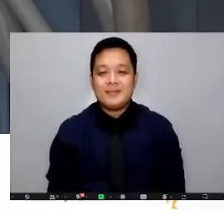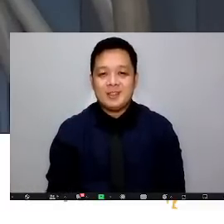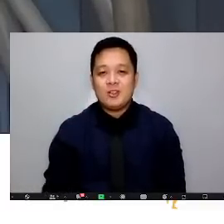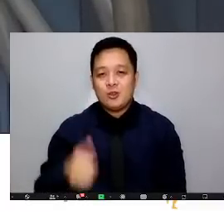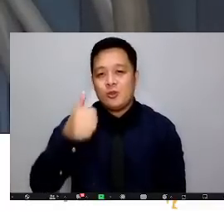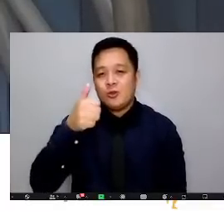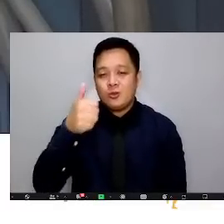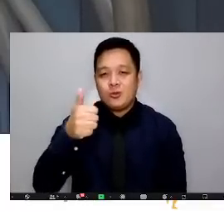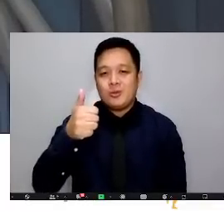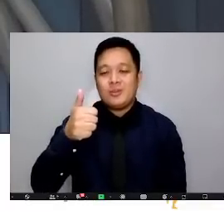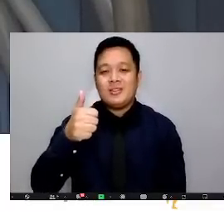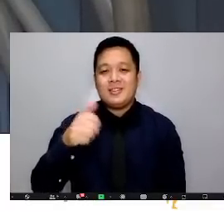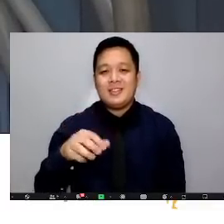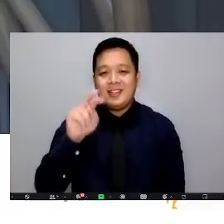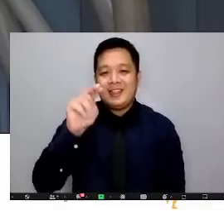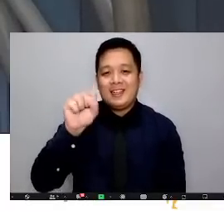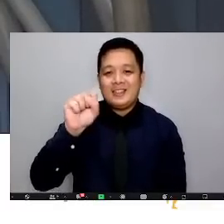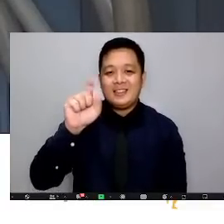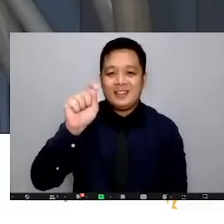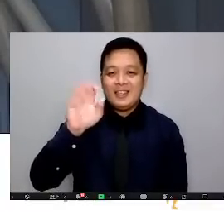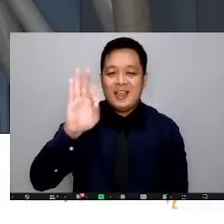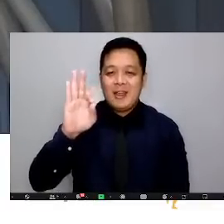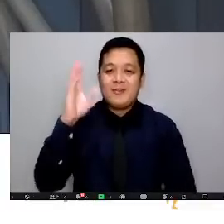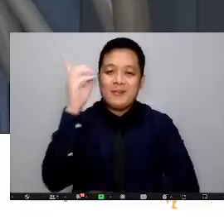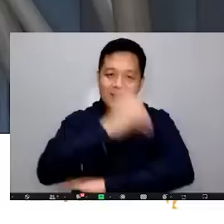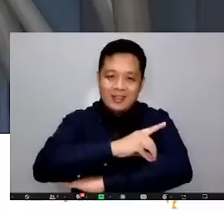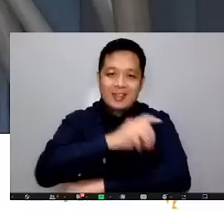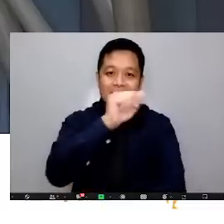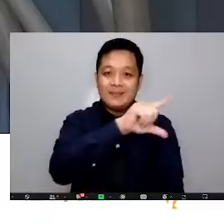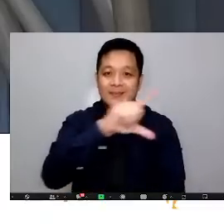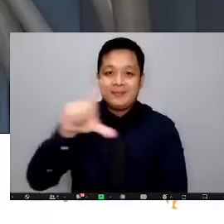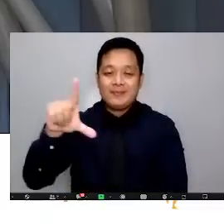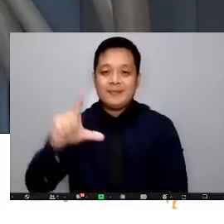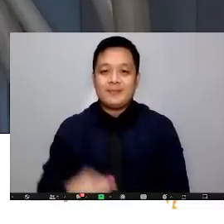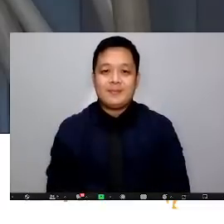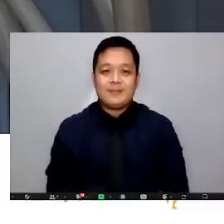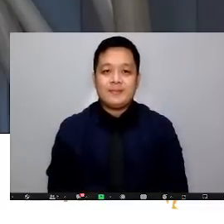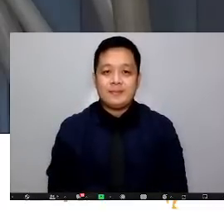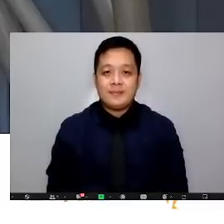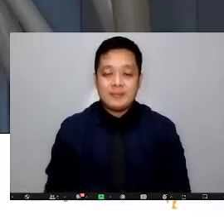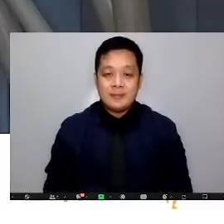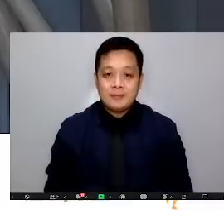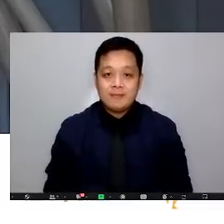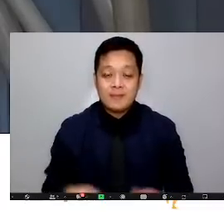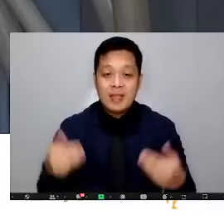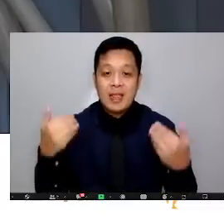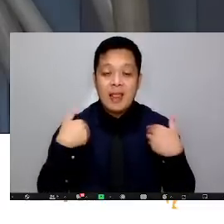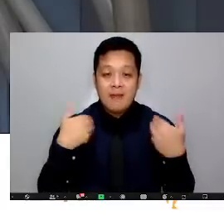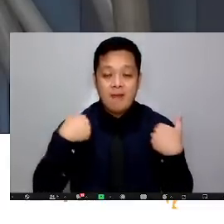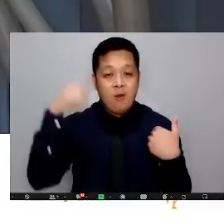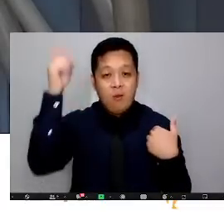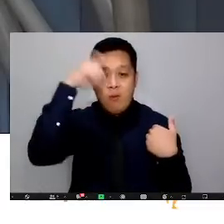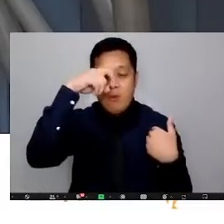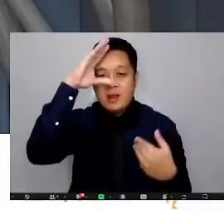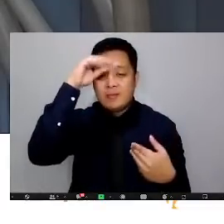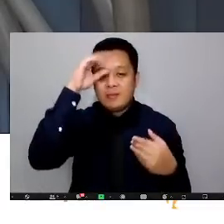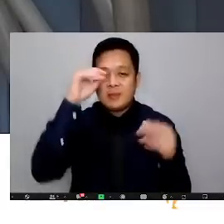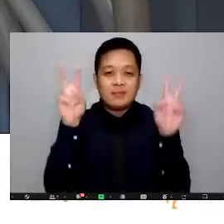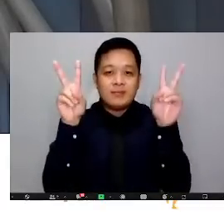all. According to Edwin Powell Hubble in his book, The Realm of the